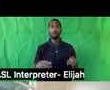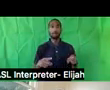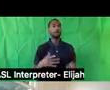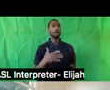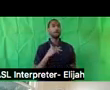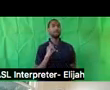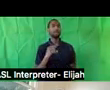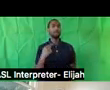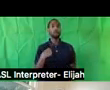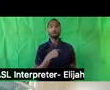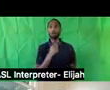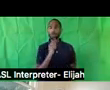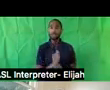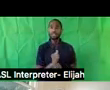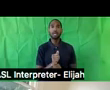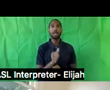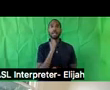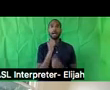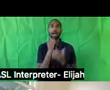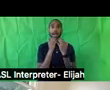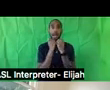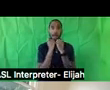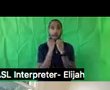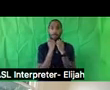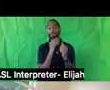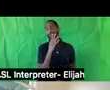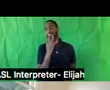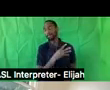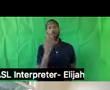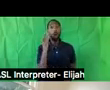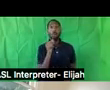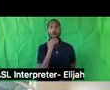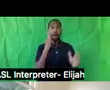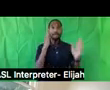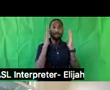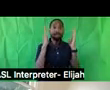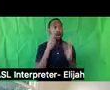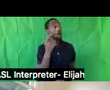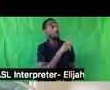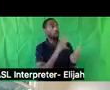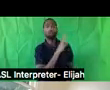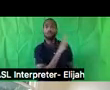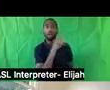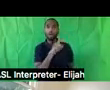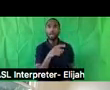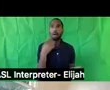feel like we're being incredibly uncaring because we're not attending to somebody else's need in the way that they want us to in that